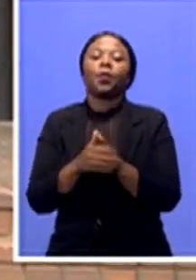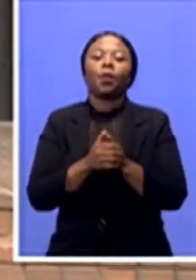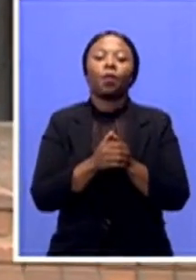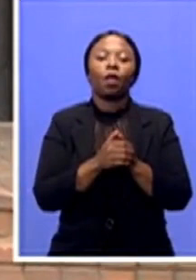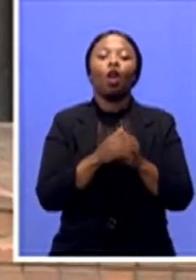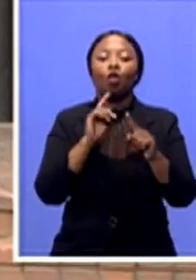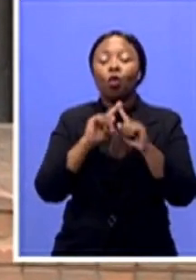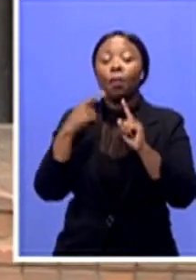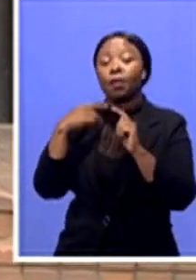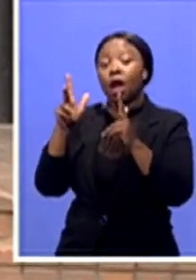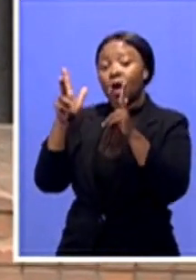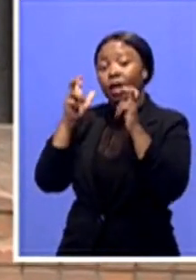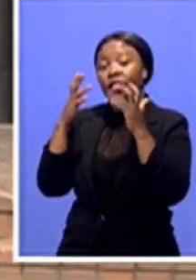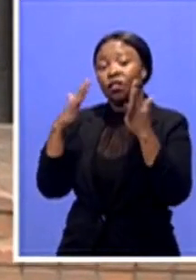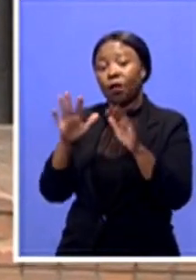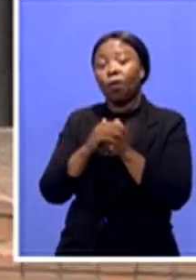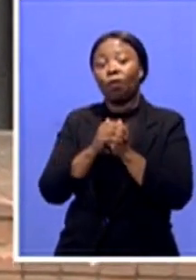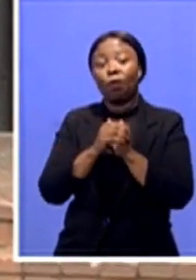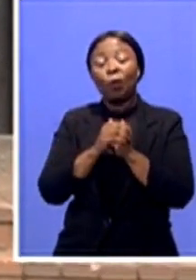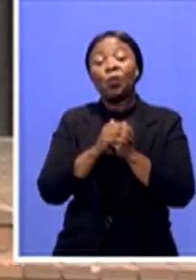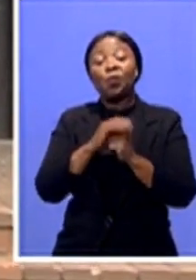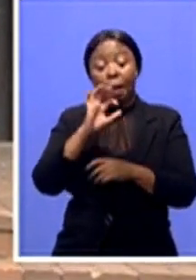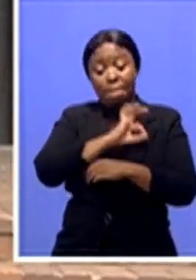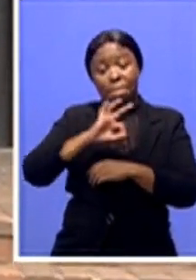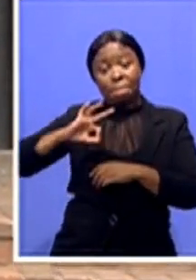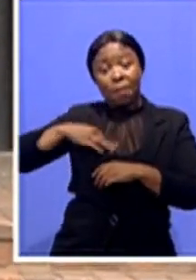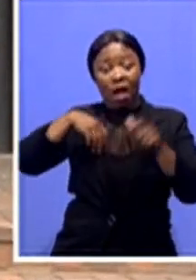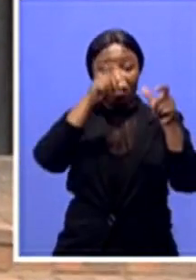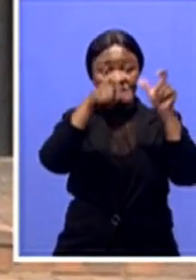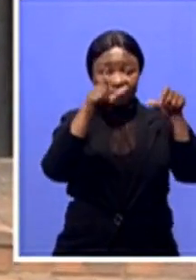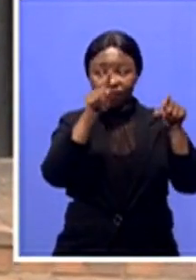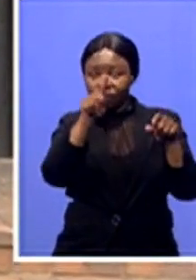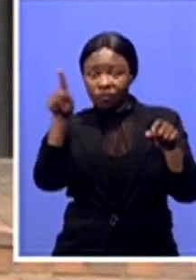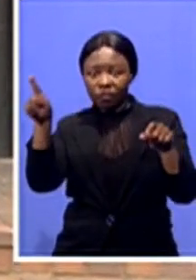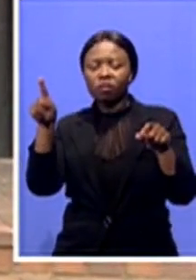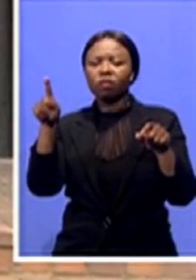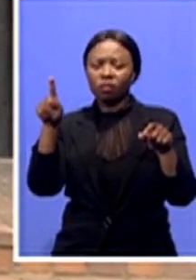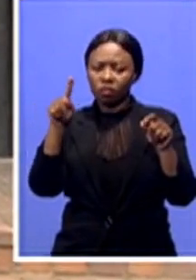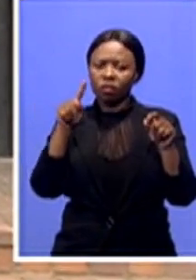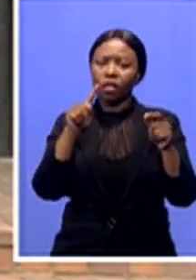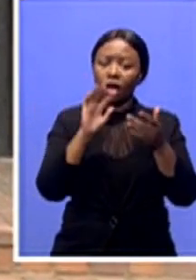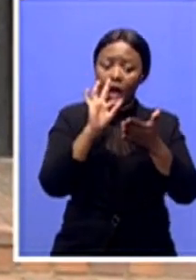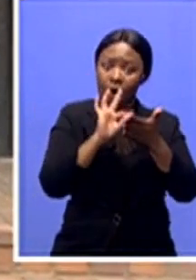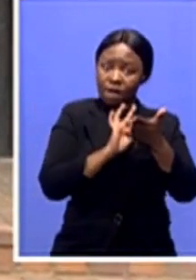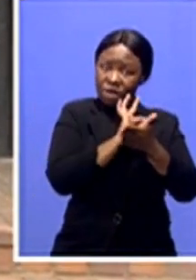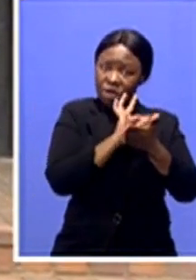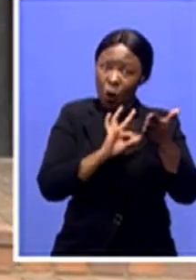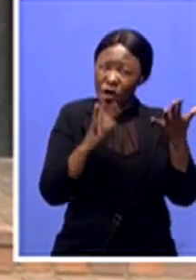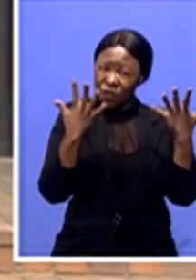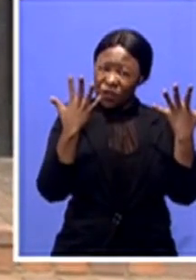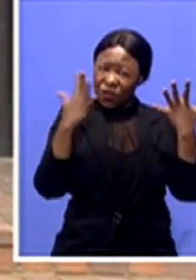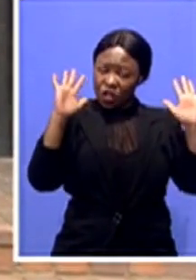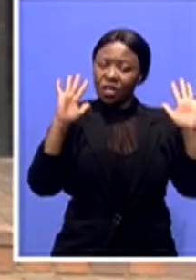those mayoral candidates will only come after voting is done, in order to avert